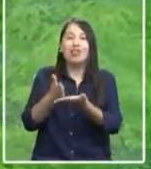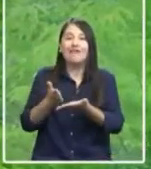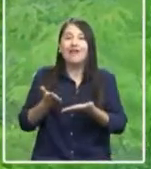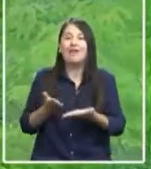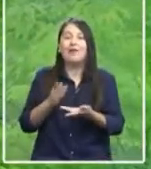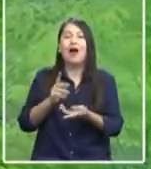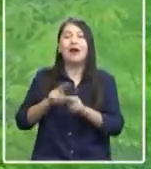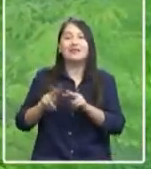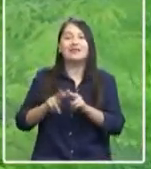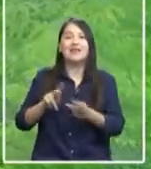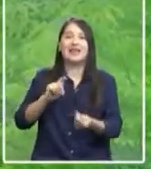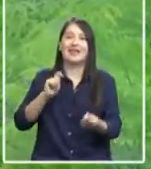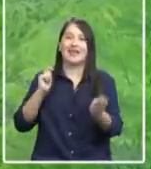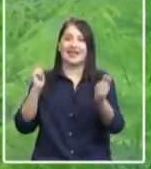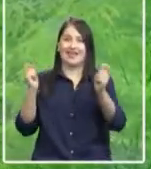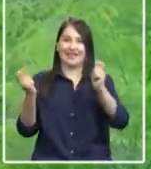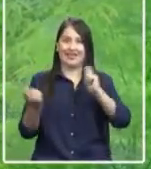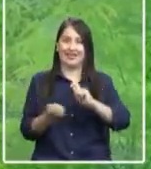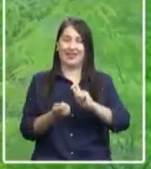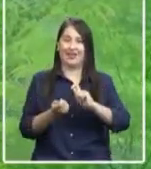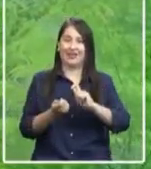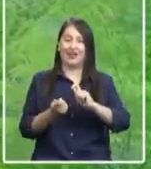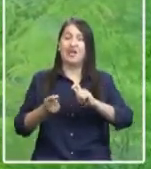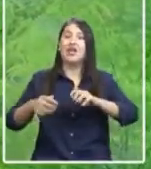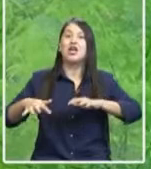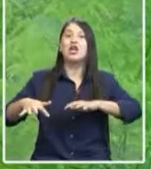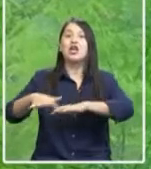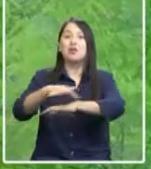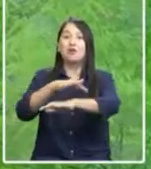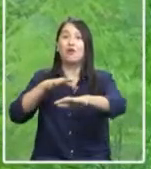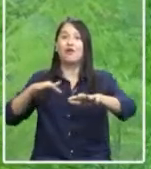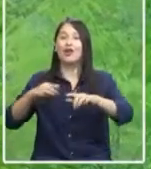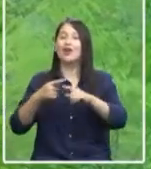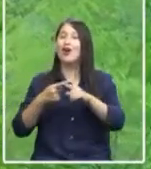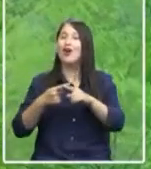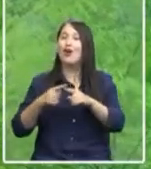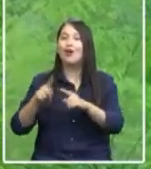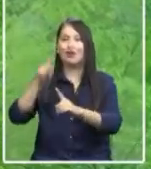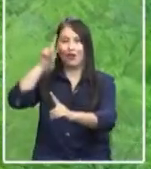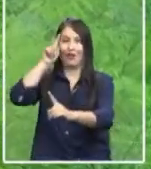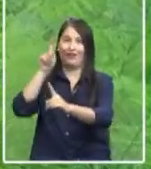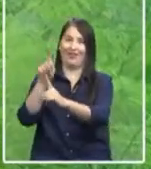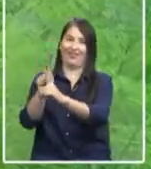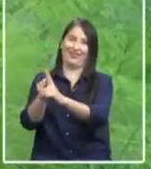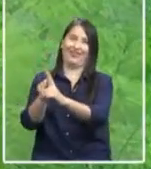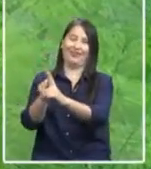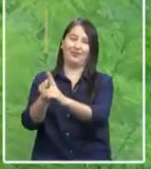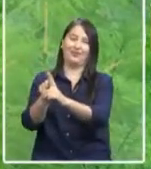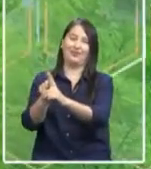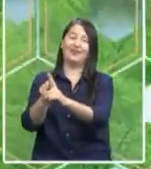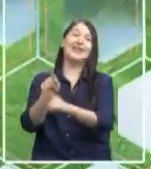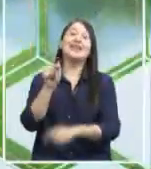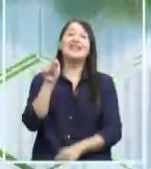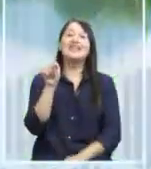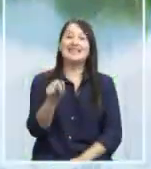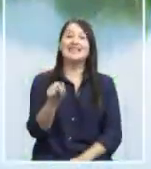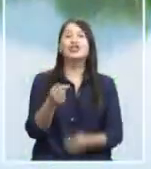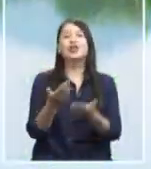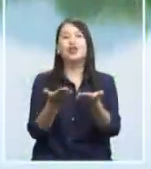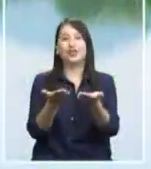move in the other direction. And that needs a tremendous amount of